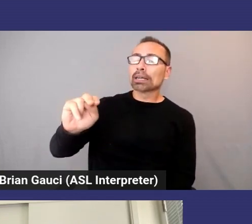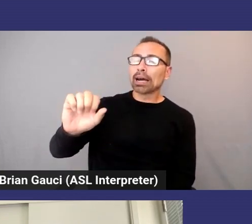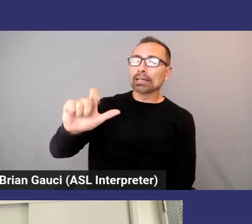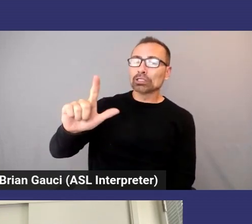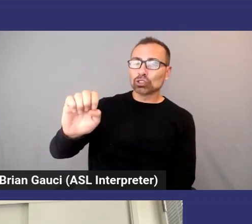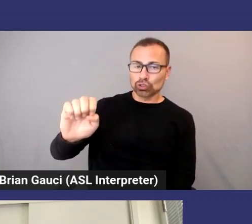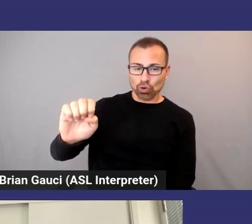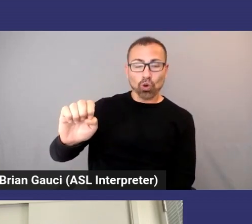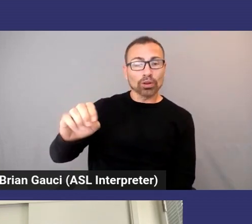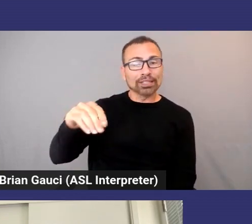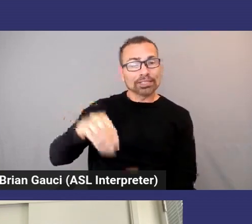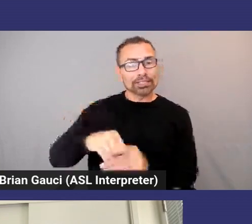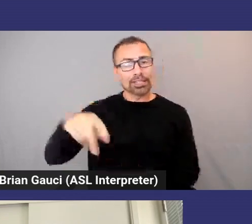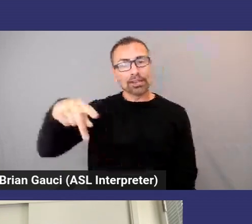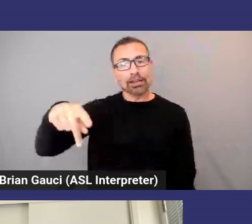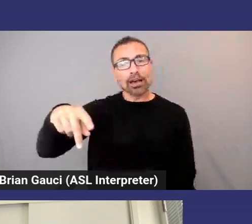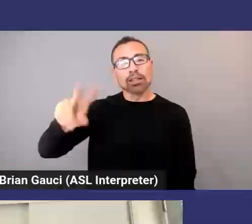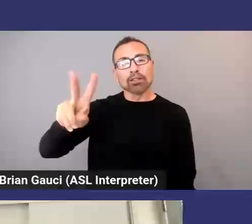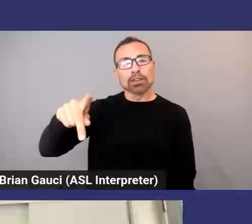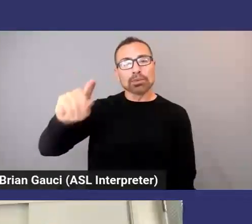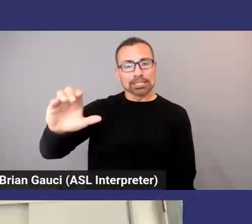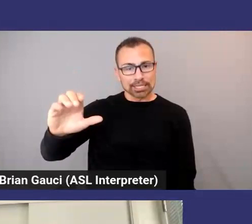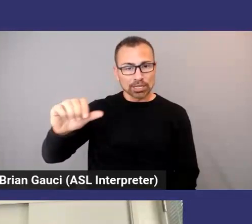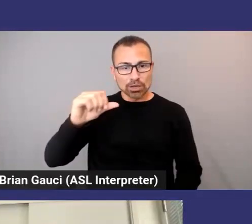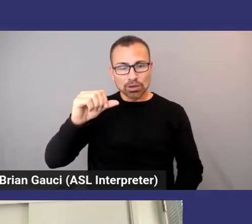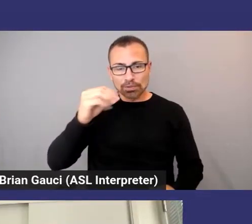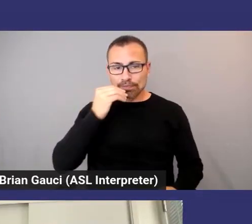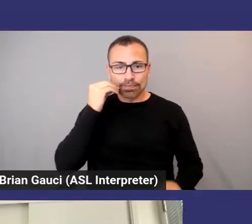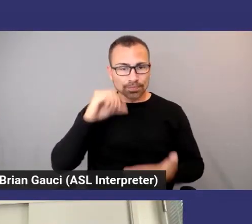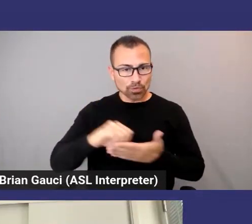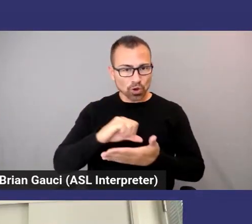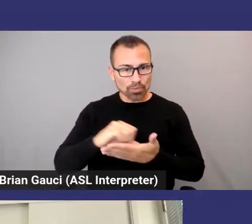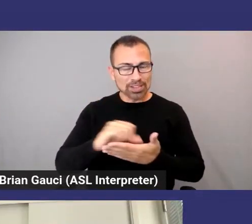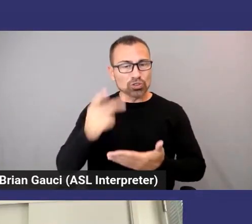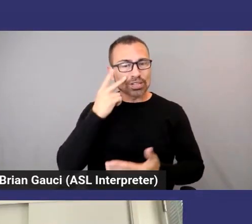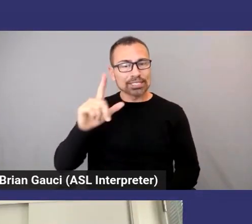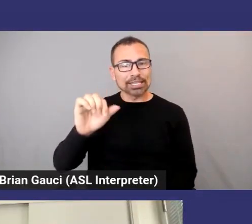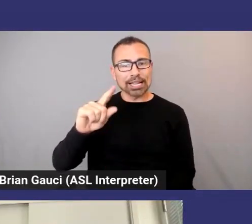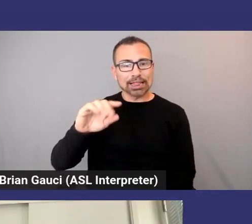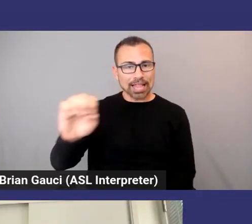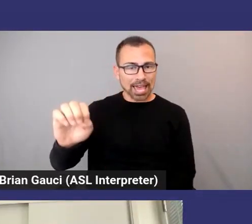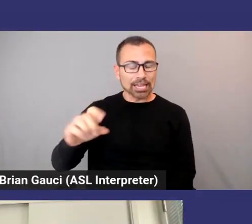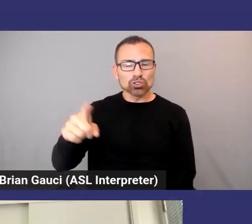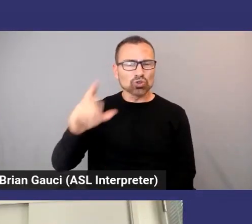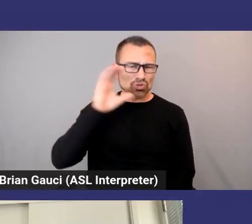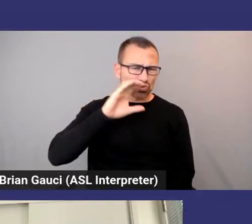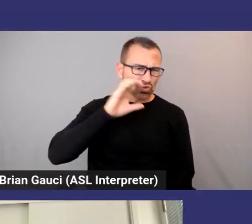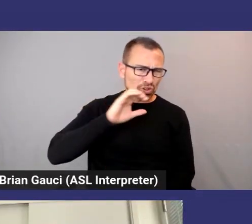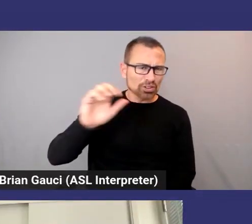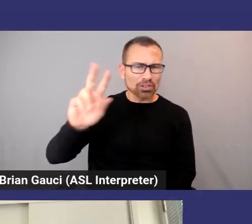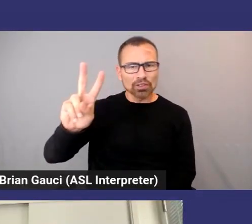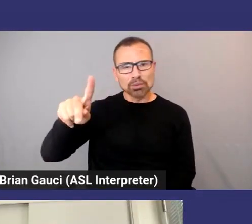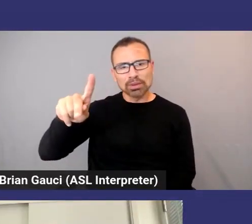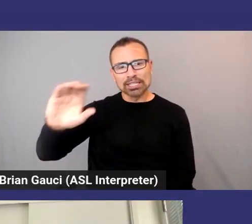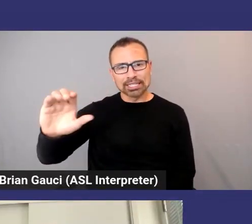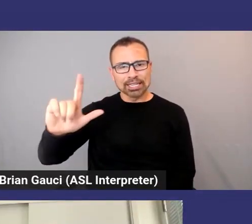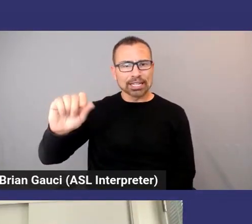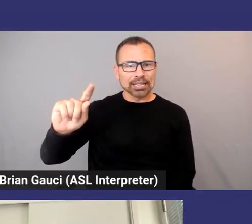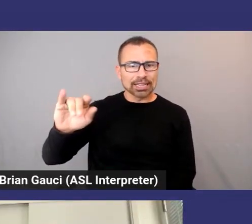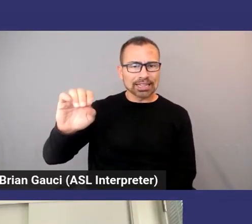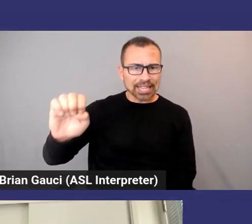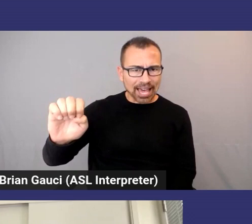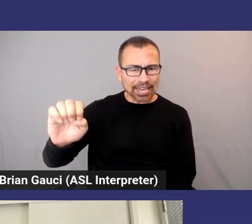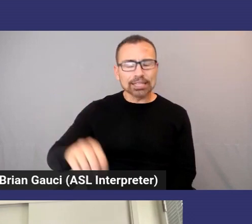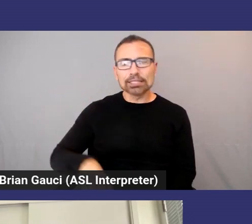of the new components that are there. The documentation can be found just, if you just search VPC Lattice docs or